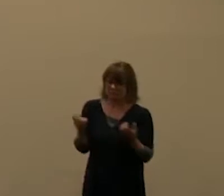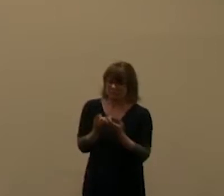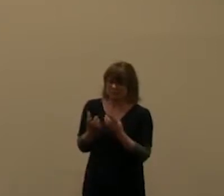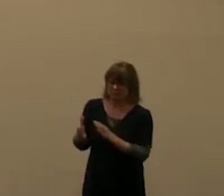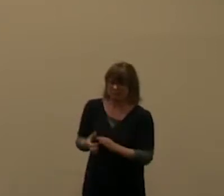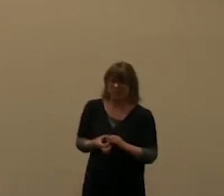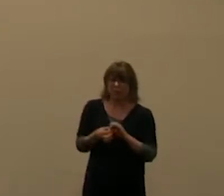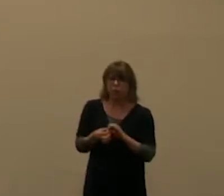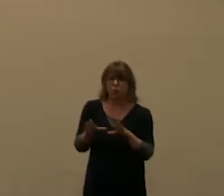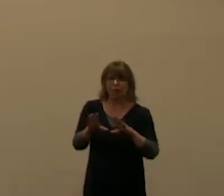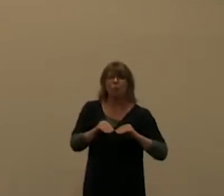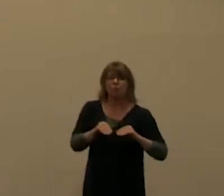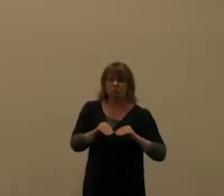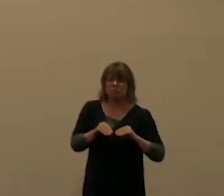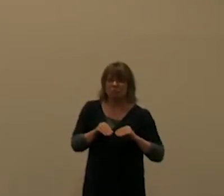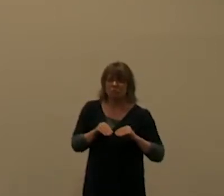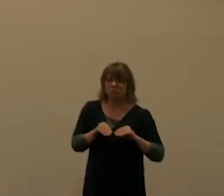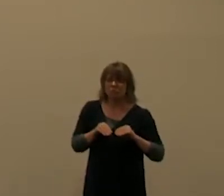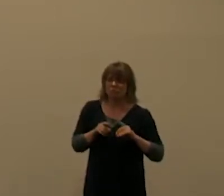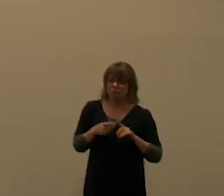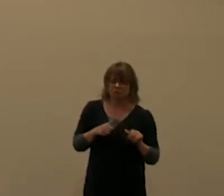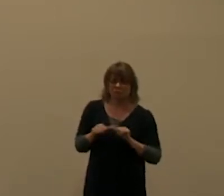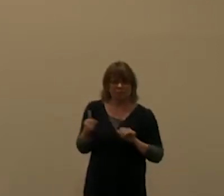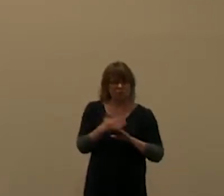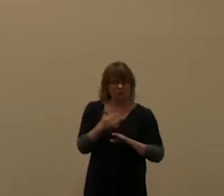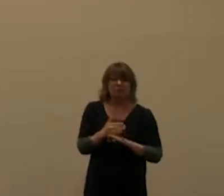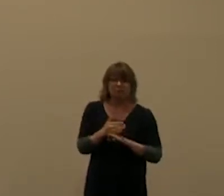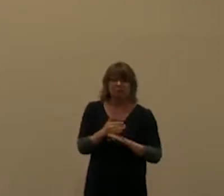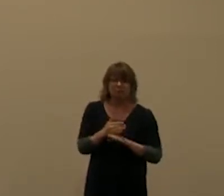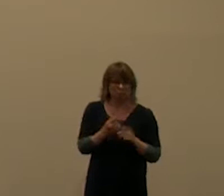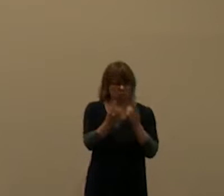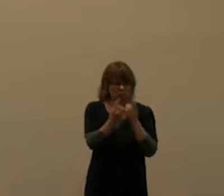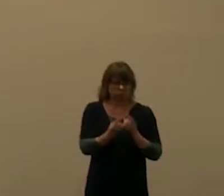around adoption and just best practices around things.